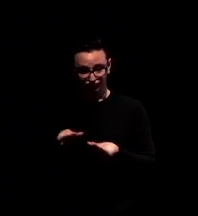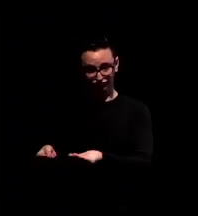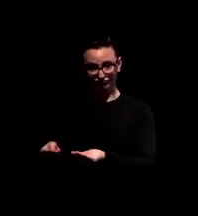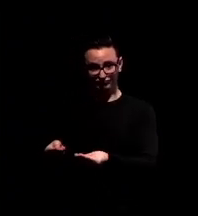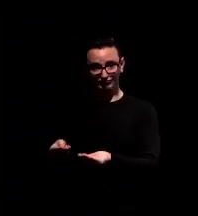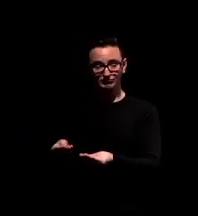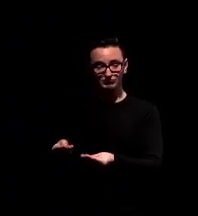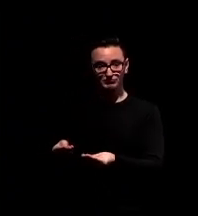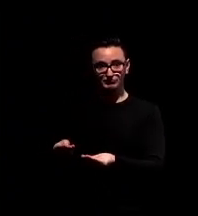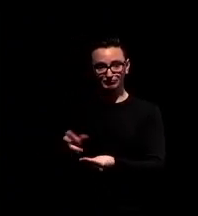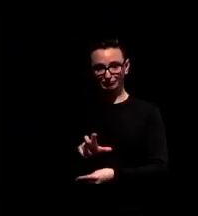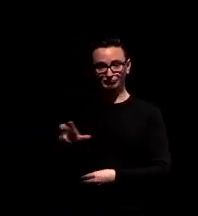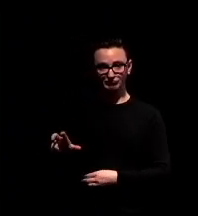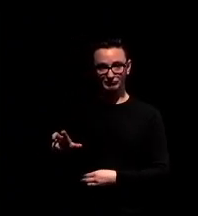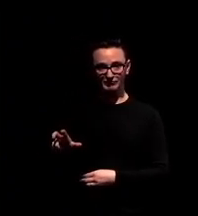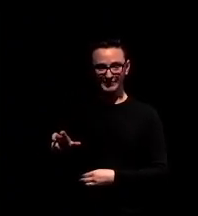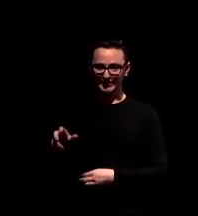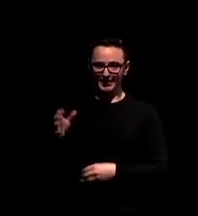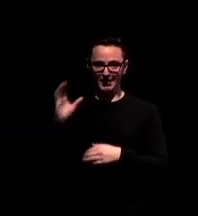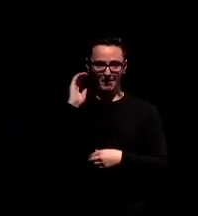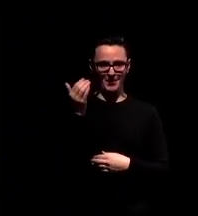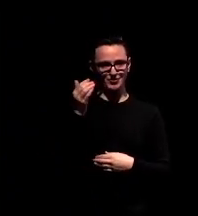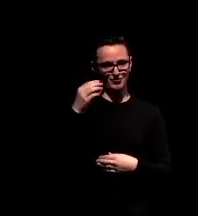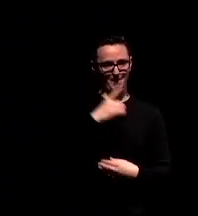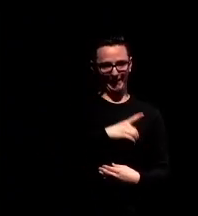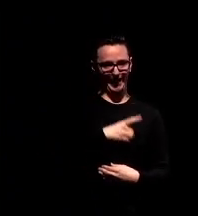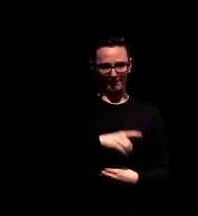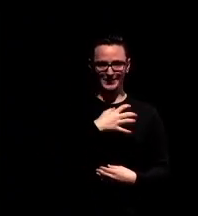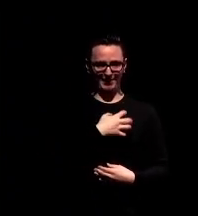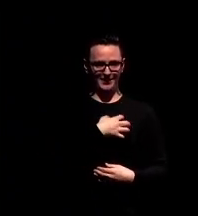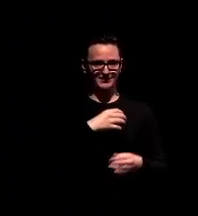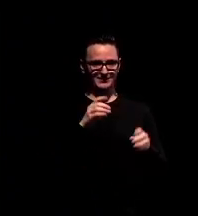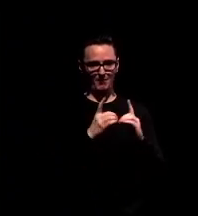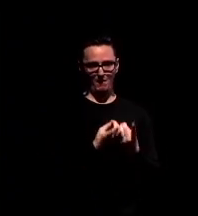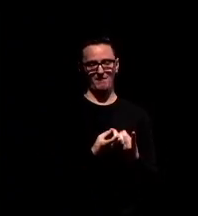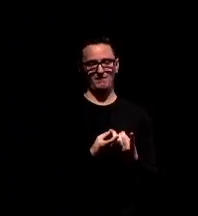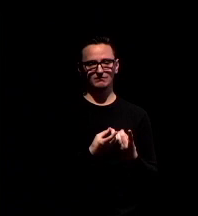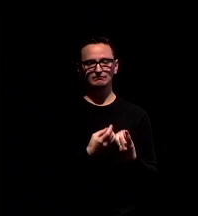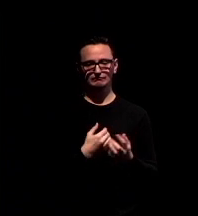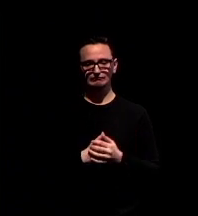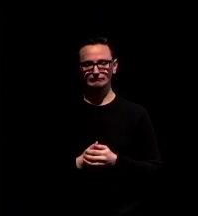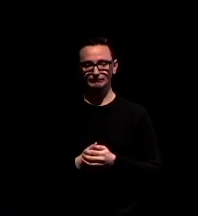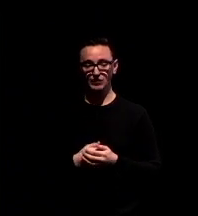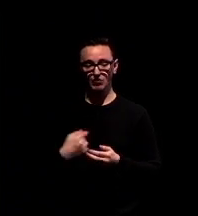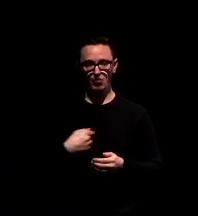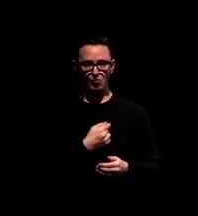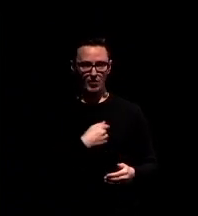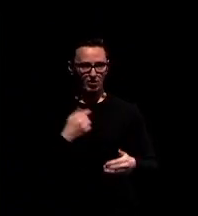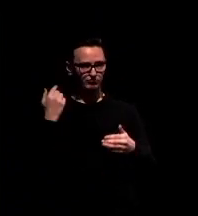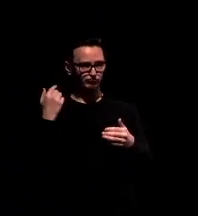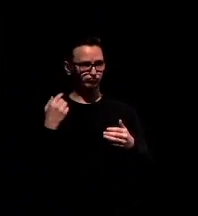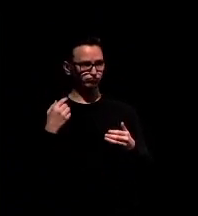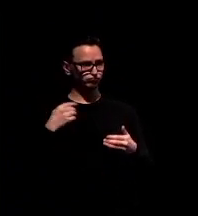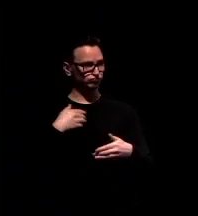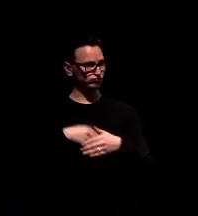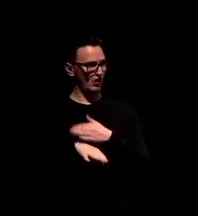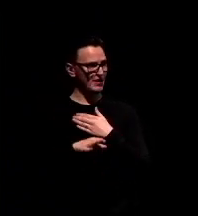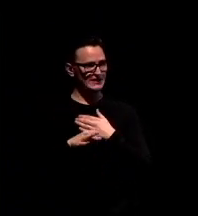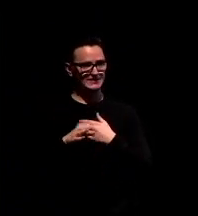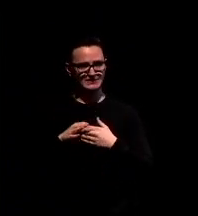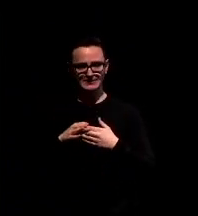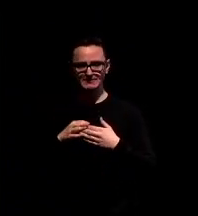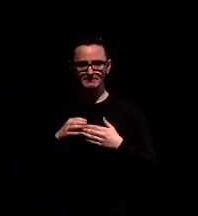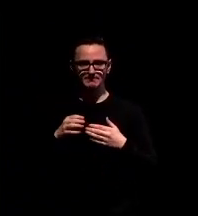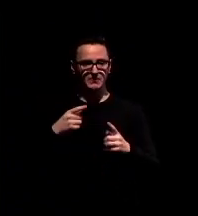I mean, and that, yeah, there's no comparison. So we are coming to the key points in the legislative